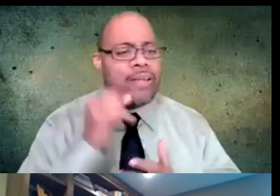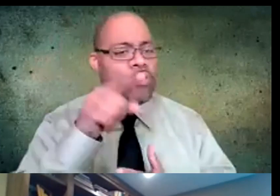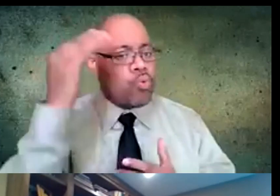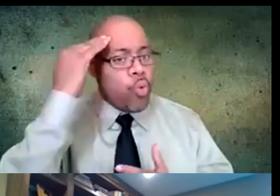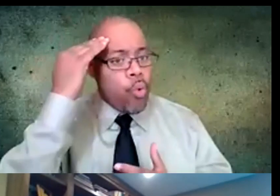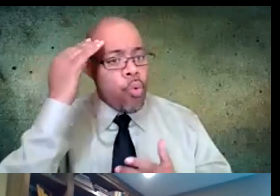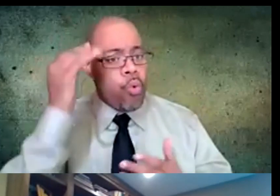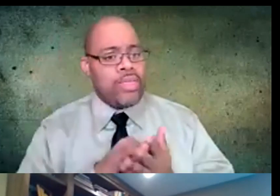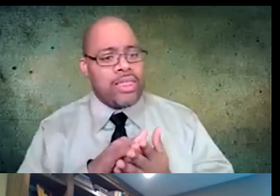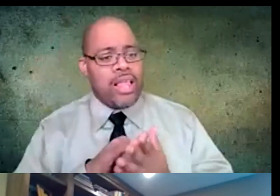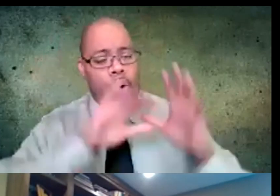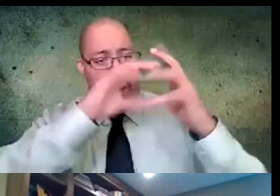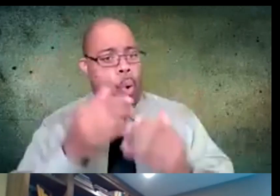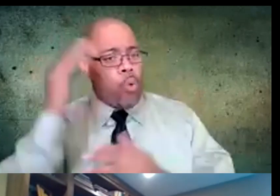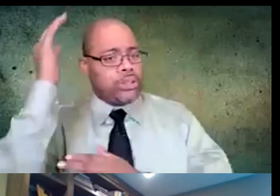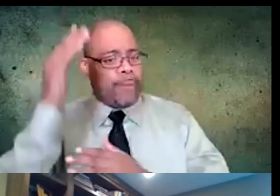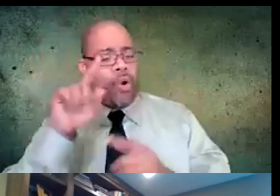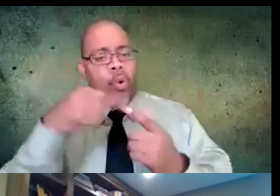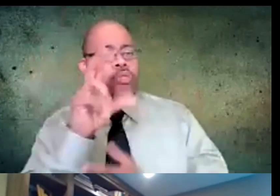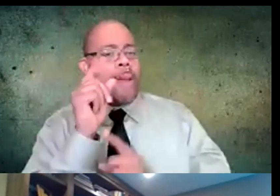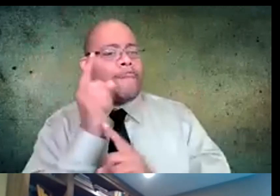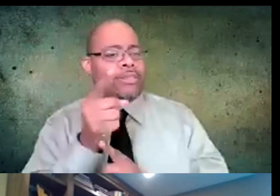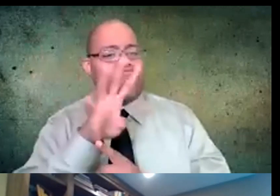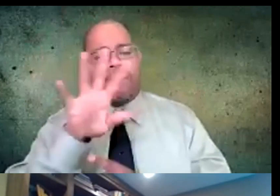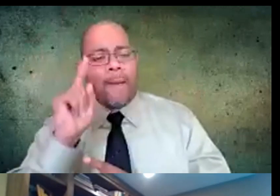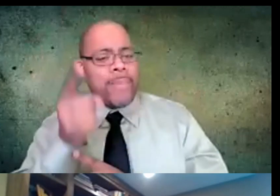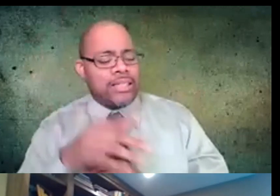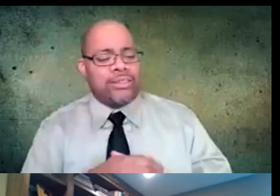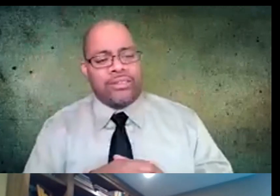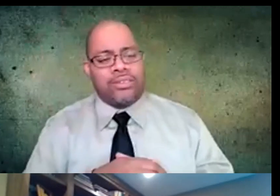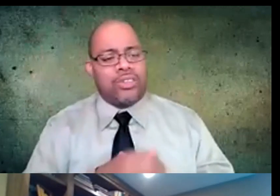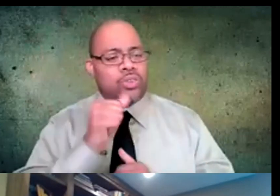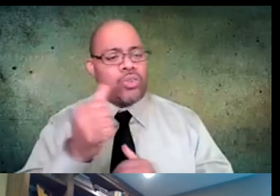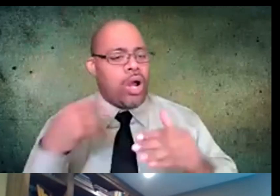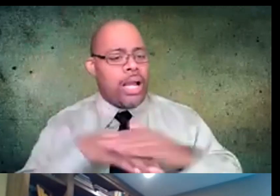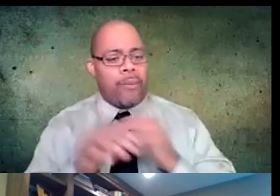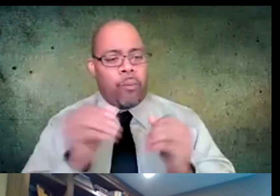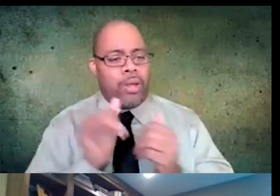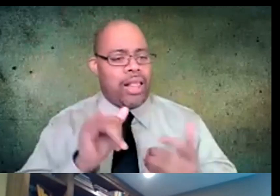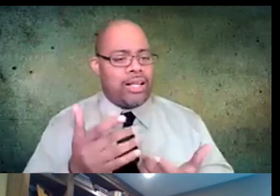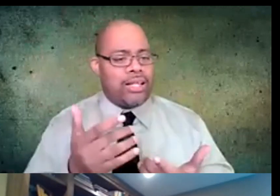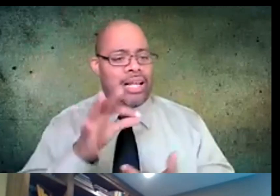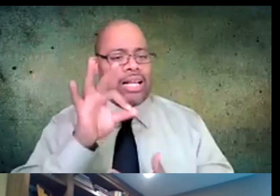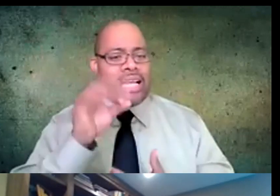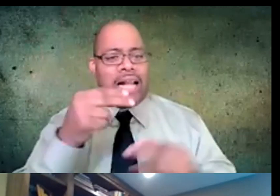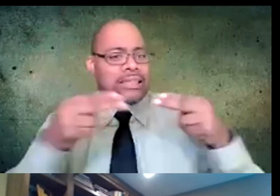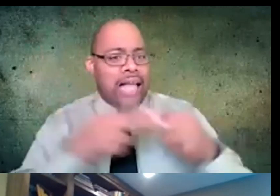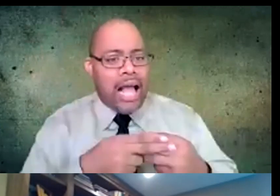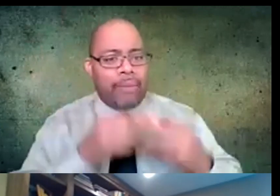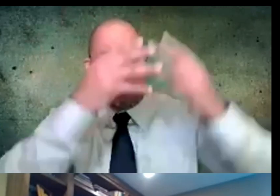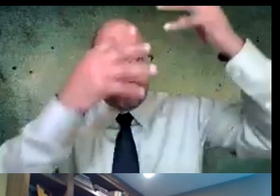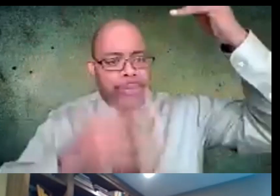this entire seminar is only 30 minutes or 45 minutes, don't come in with like 90 slides,